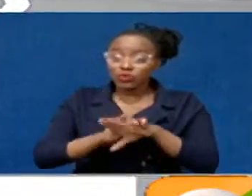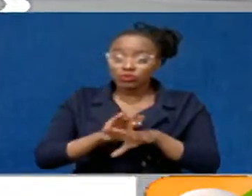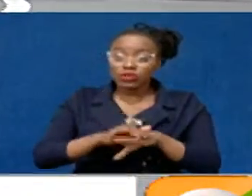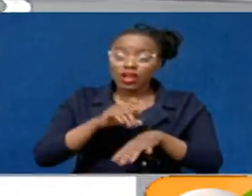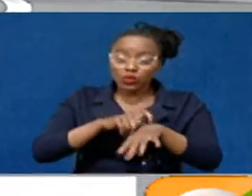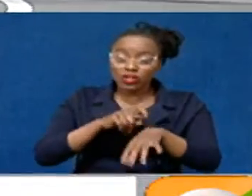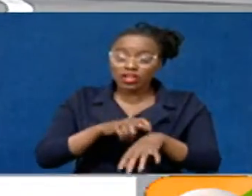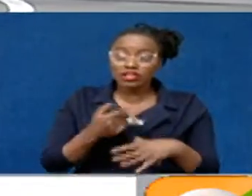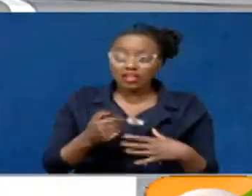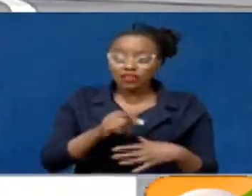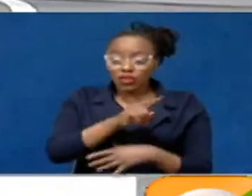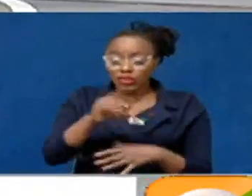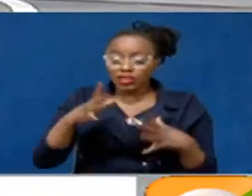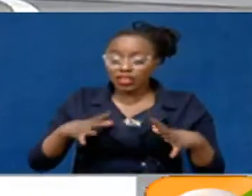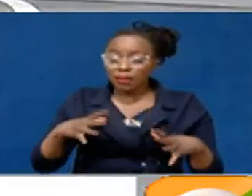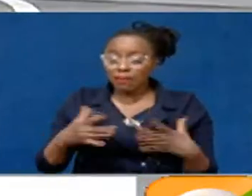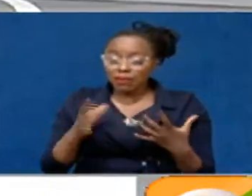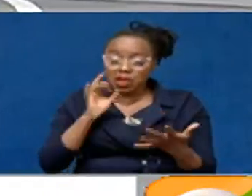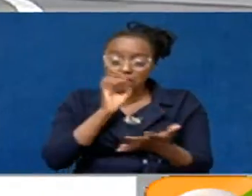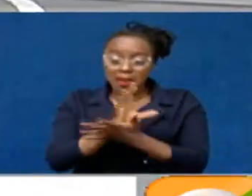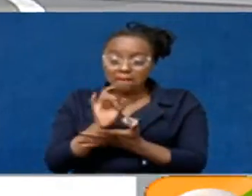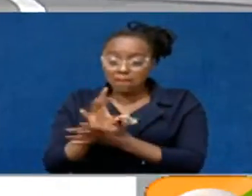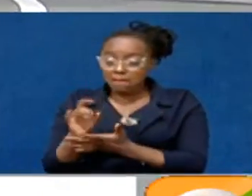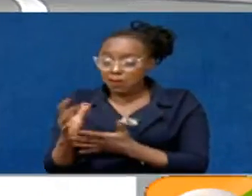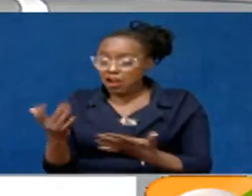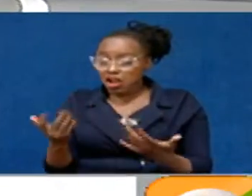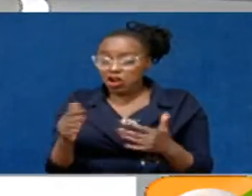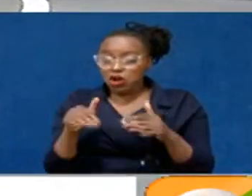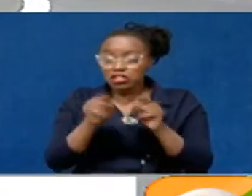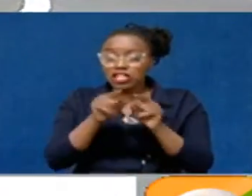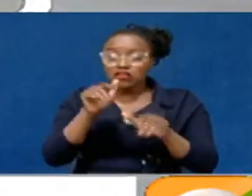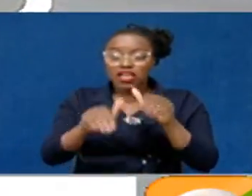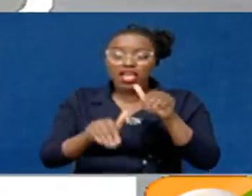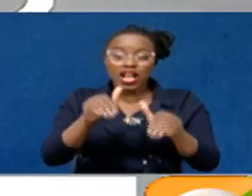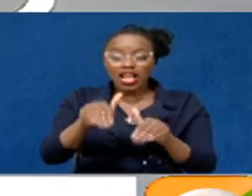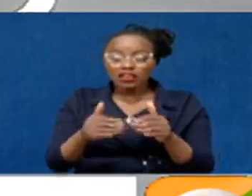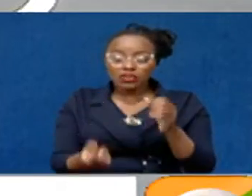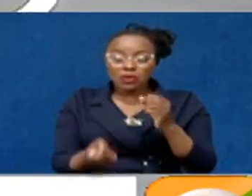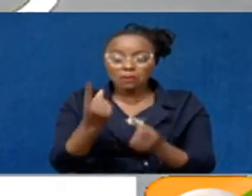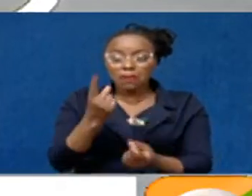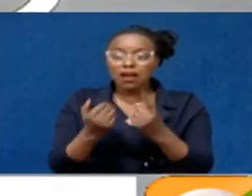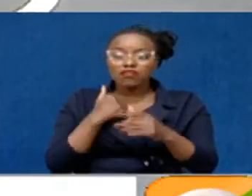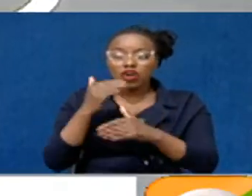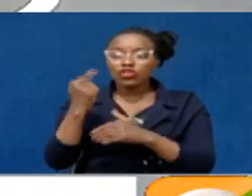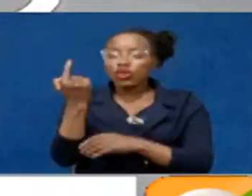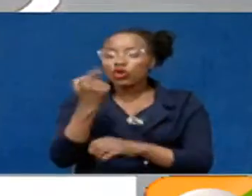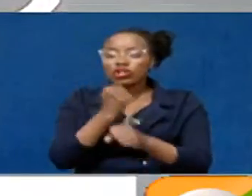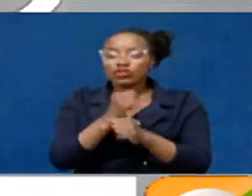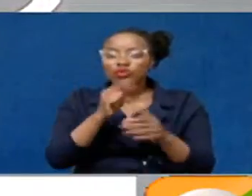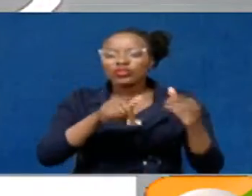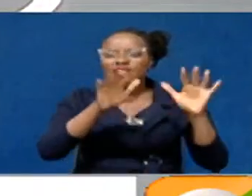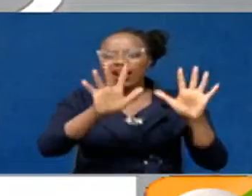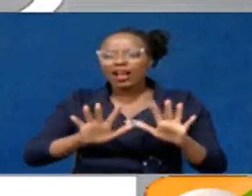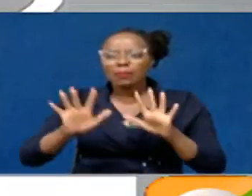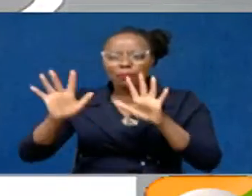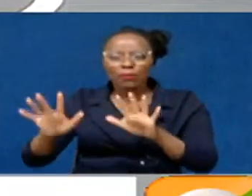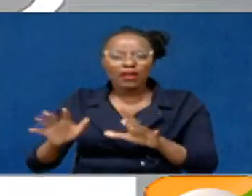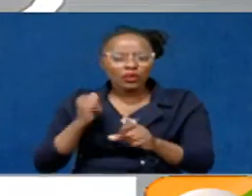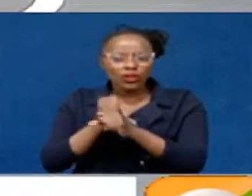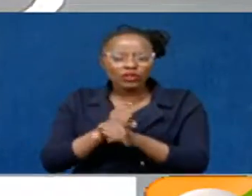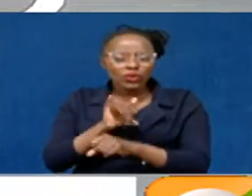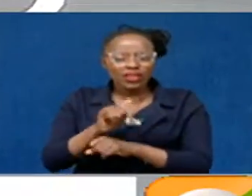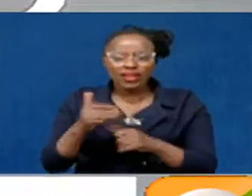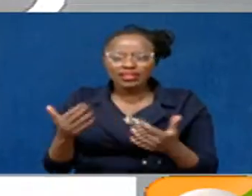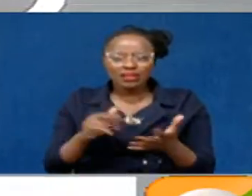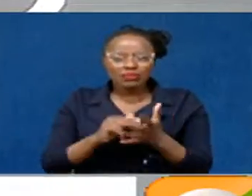time for them to be fired. In any case, the election is coming up, and all you can do is campaign. That's all they'll be doing